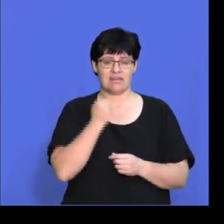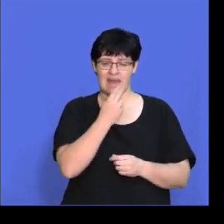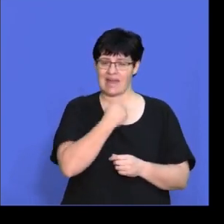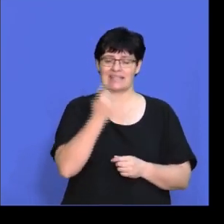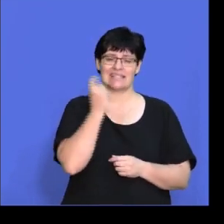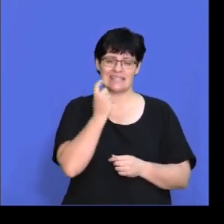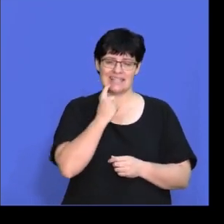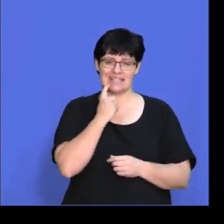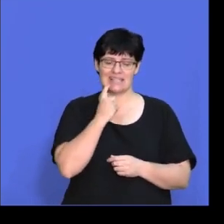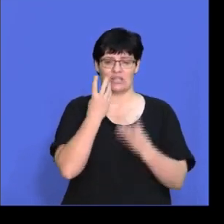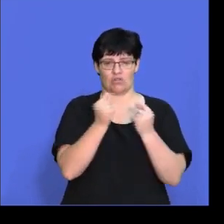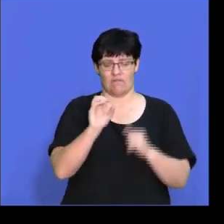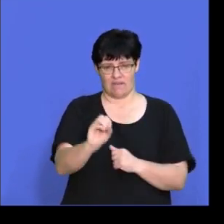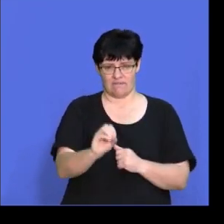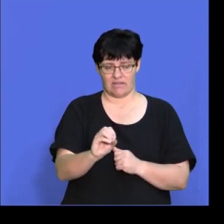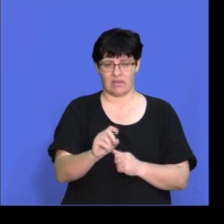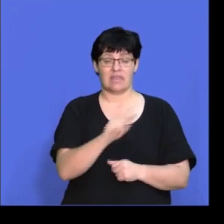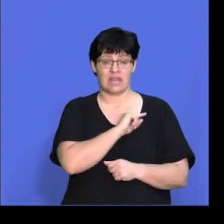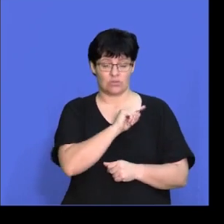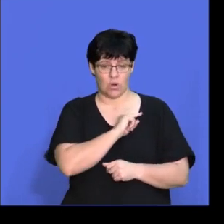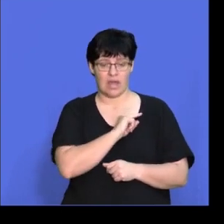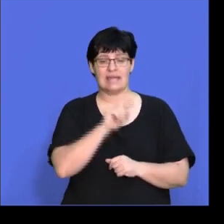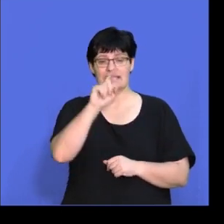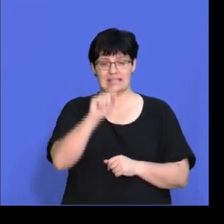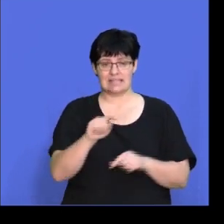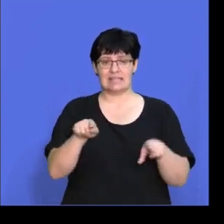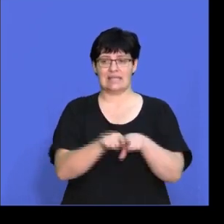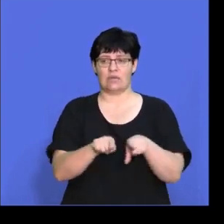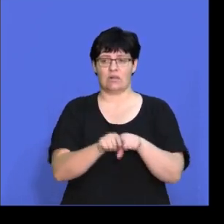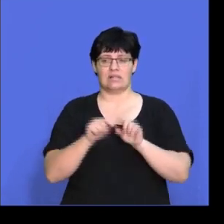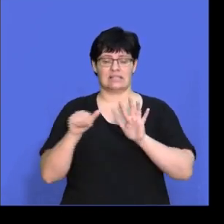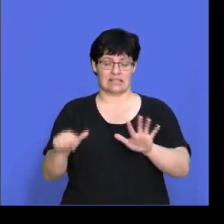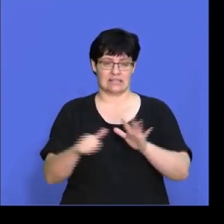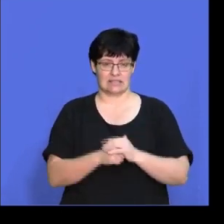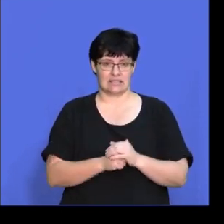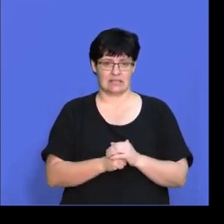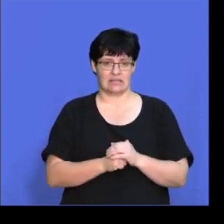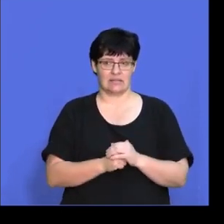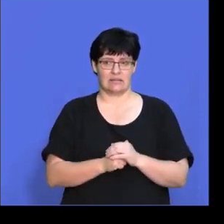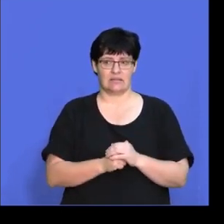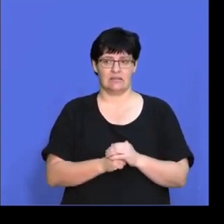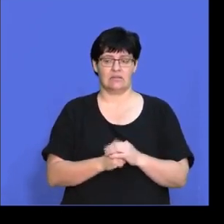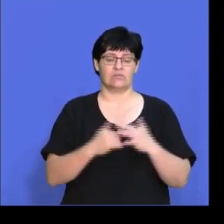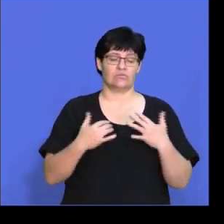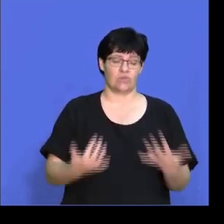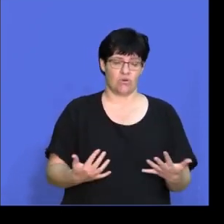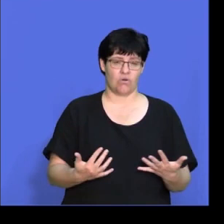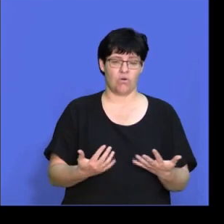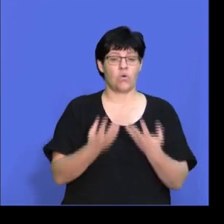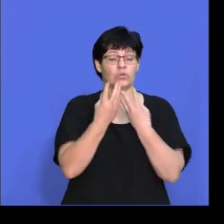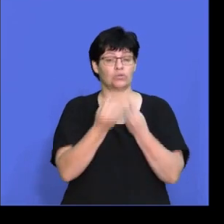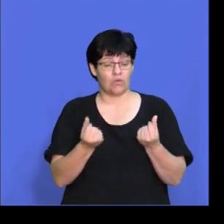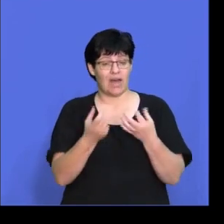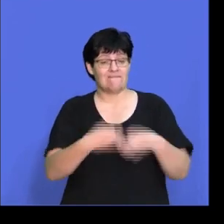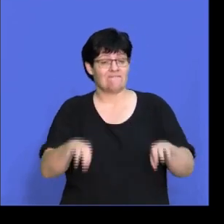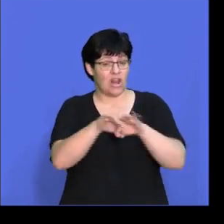have a nice, easy sum to solve here. So therefore, t is equal to 6. Okay,